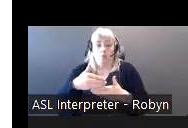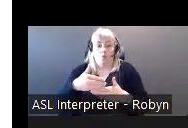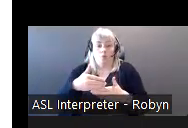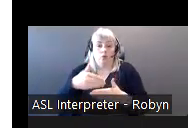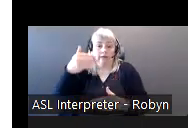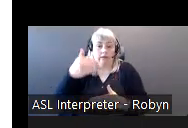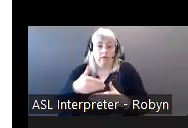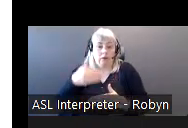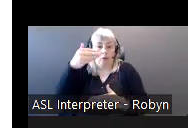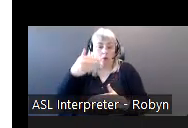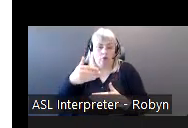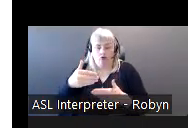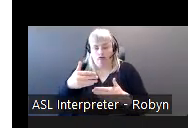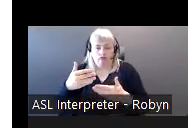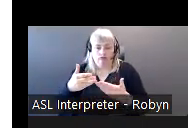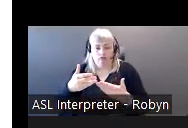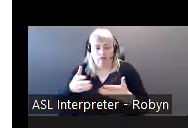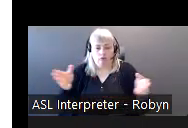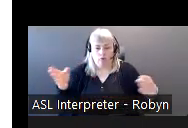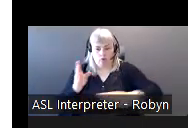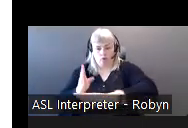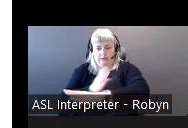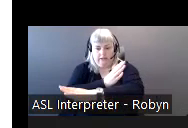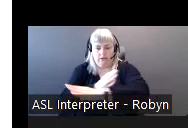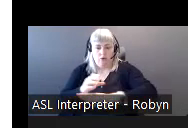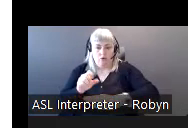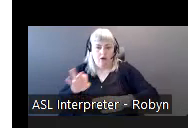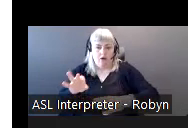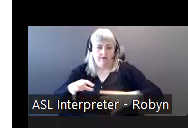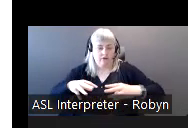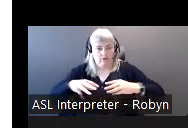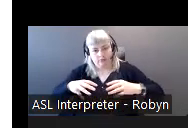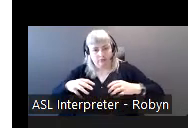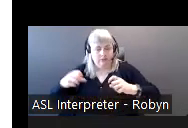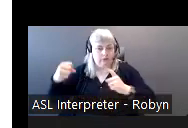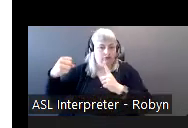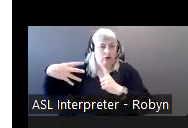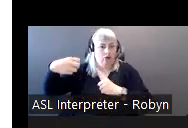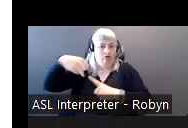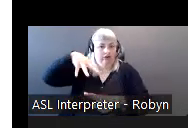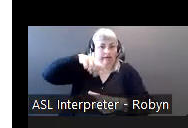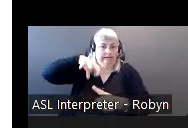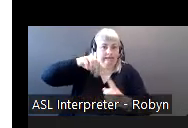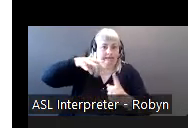But the most common name is the window of tolerance. Okay.